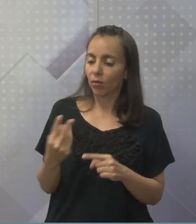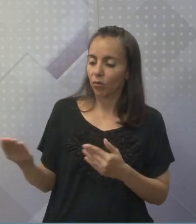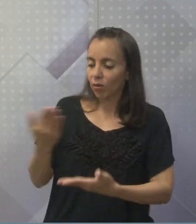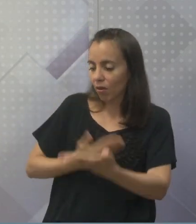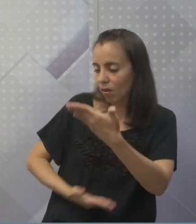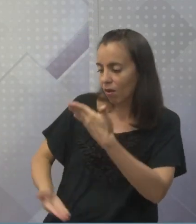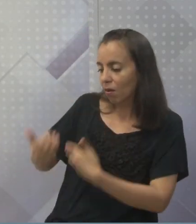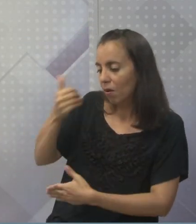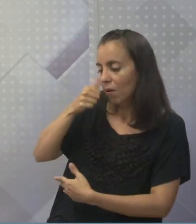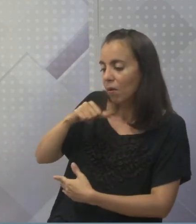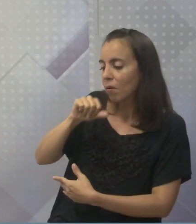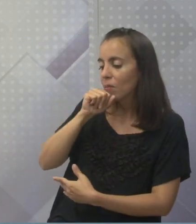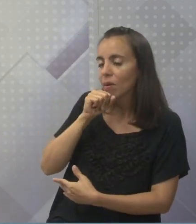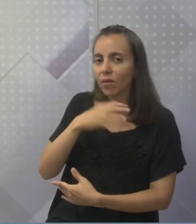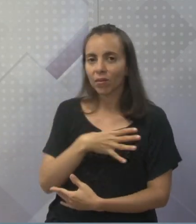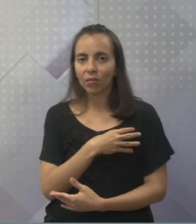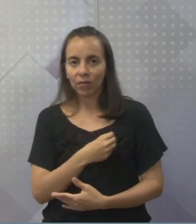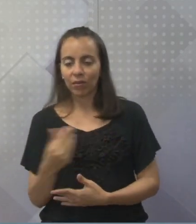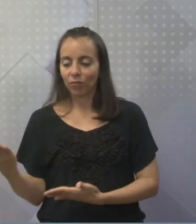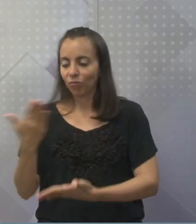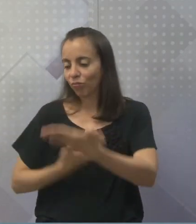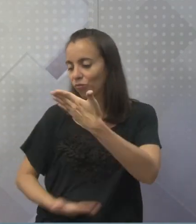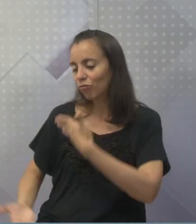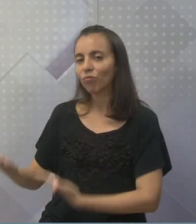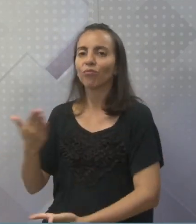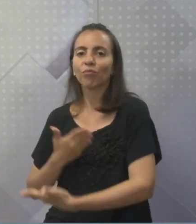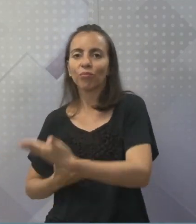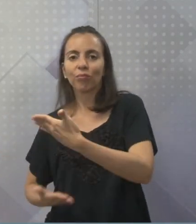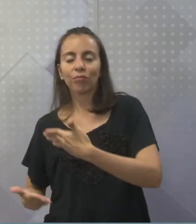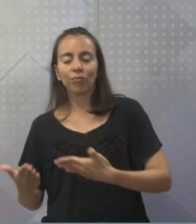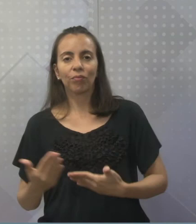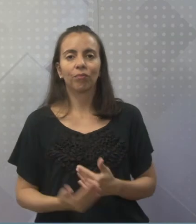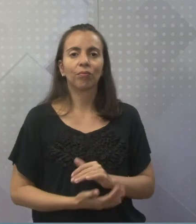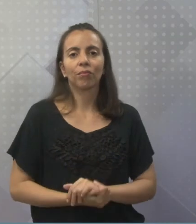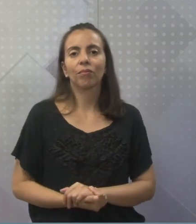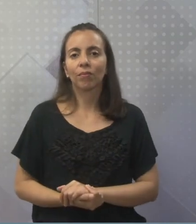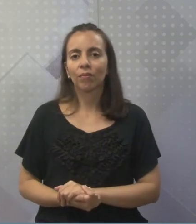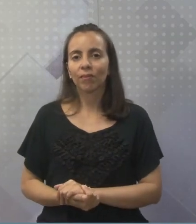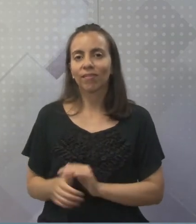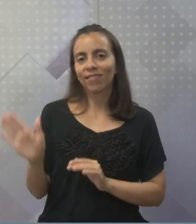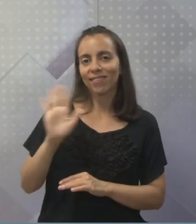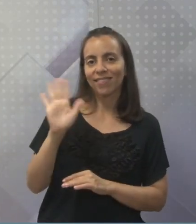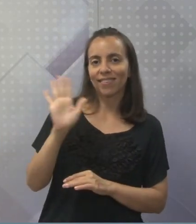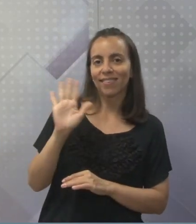espero que vocês gostem do clipe que eu vou passar agora. E até lá.